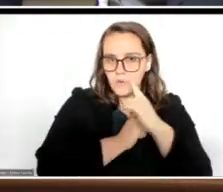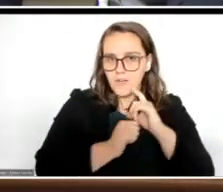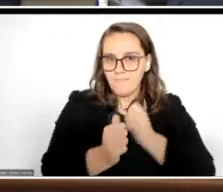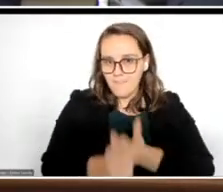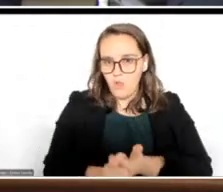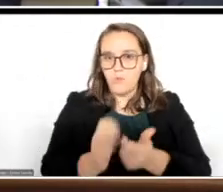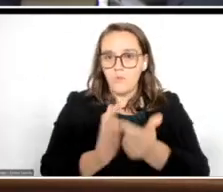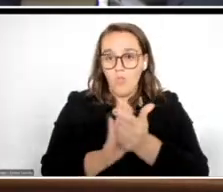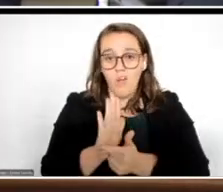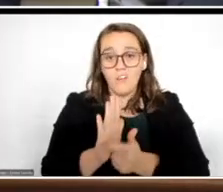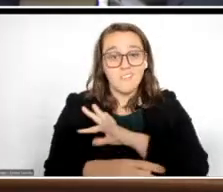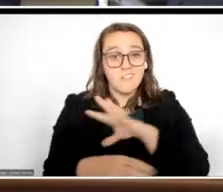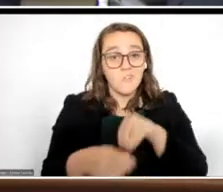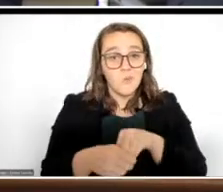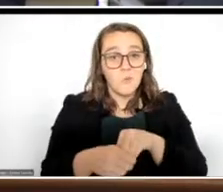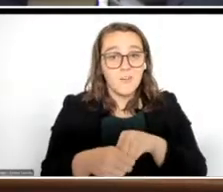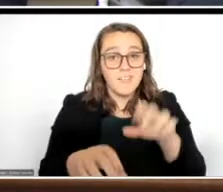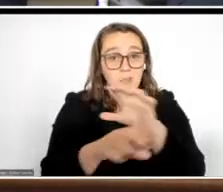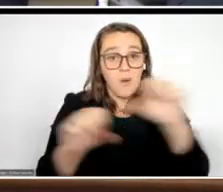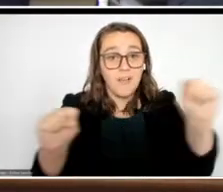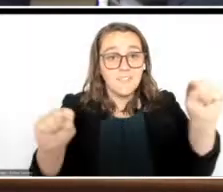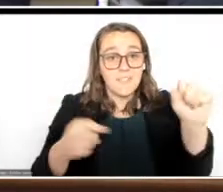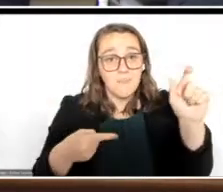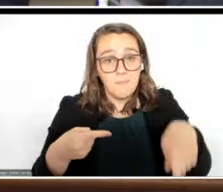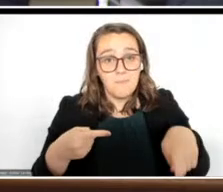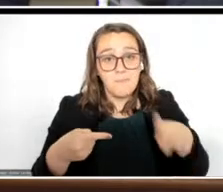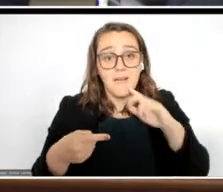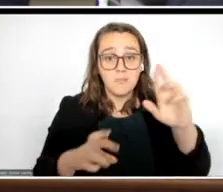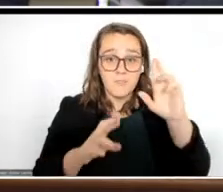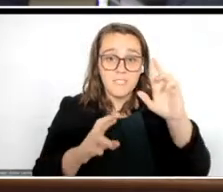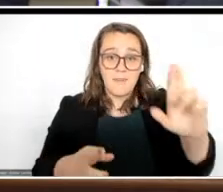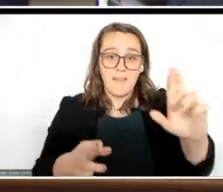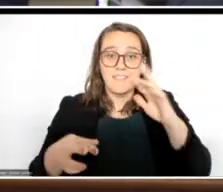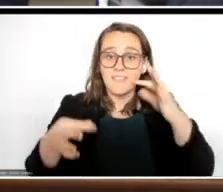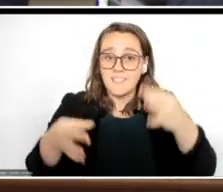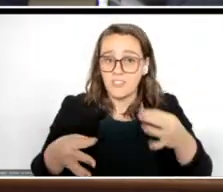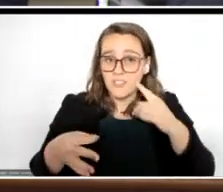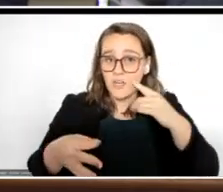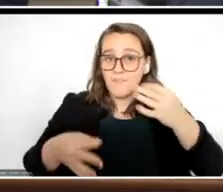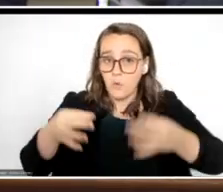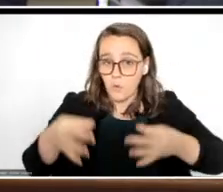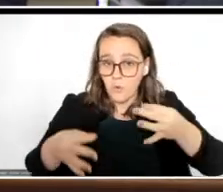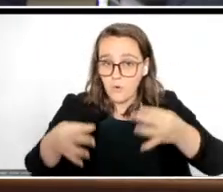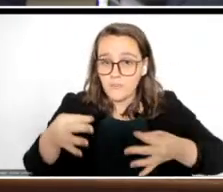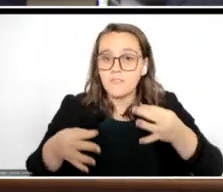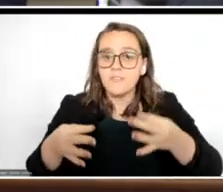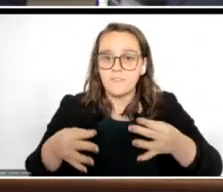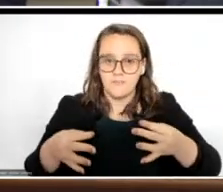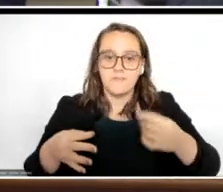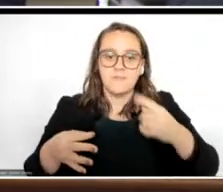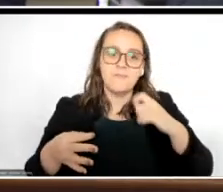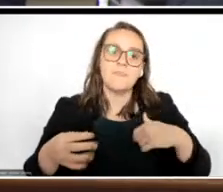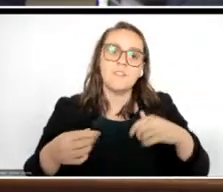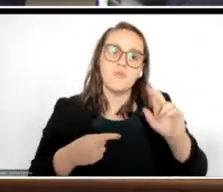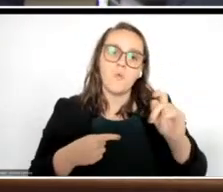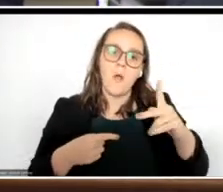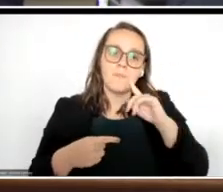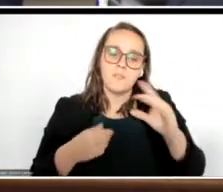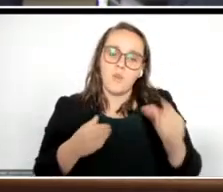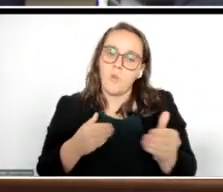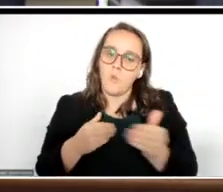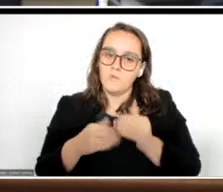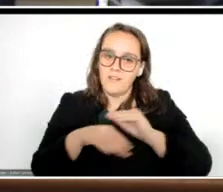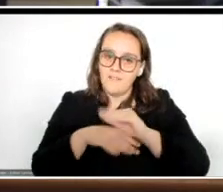law and respect the judgment of our courts. President Trump's closest advisors held that view both then and